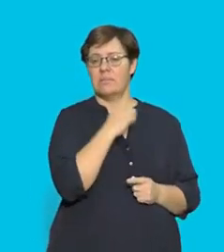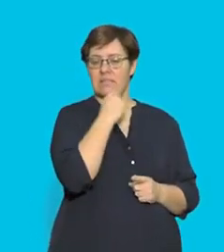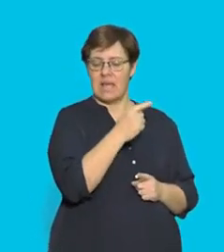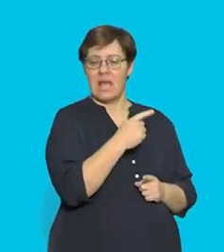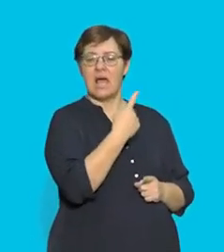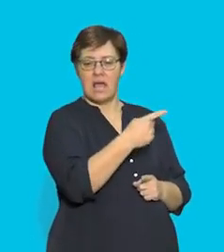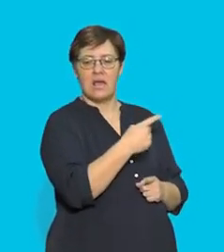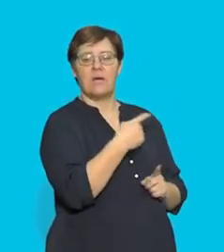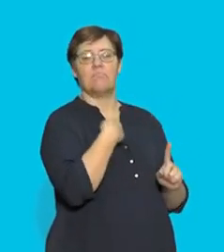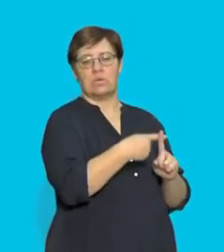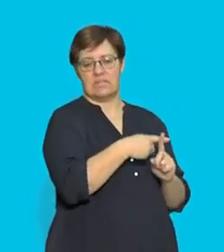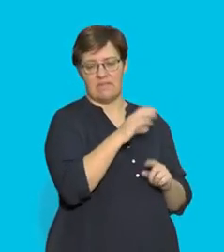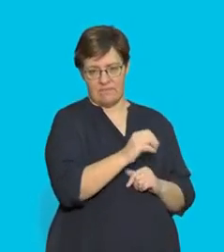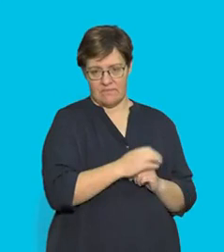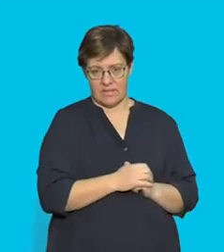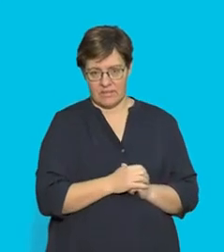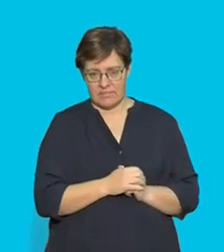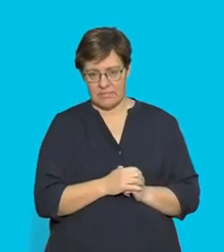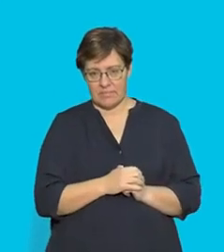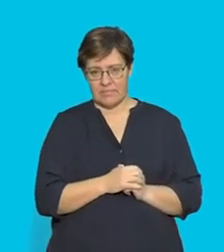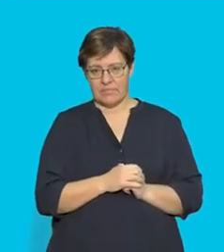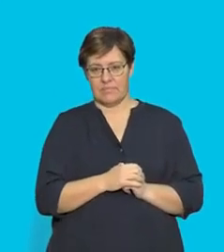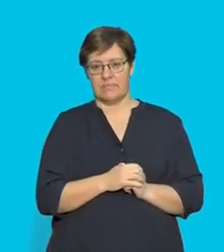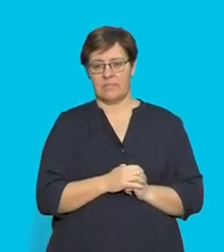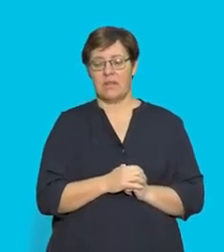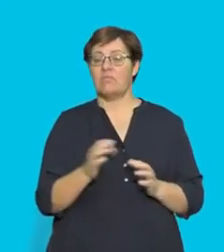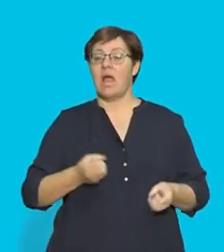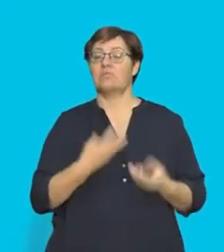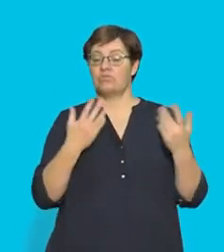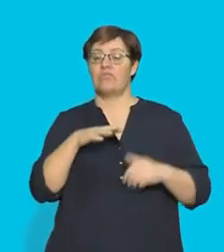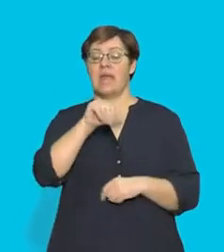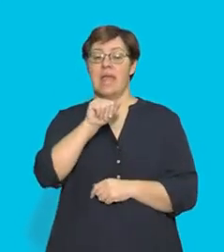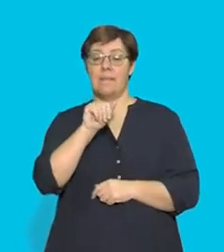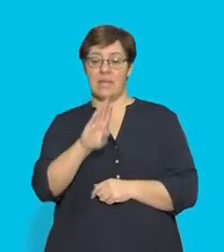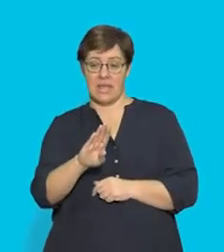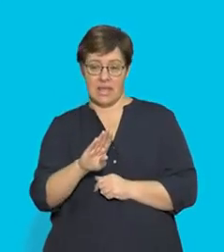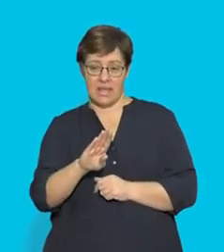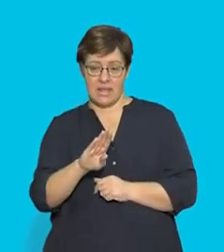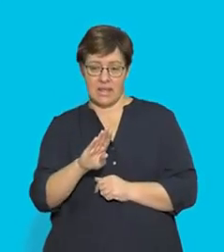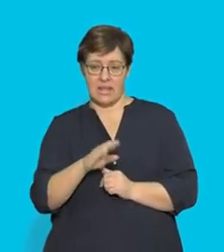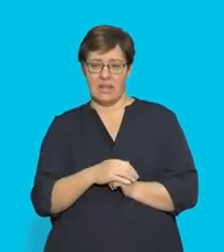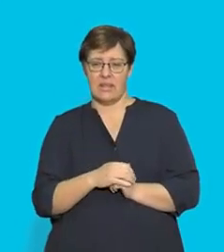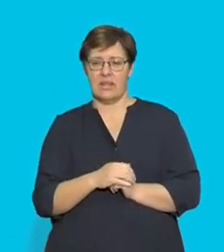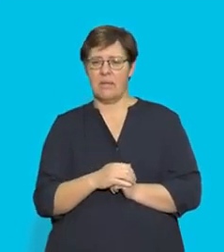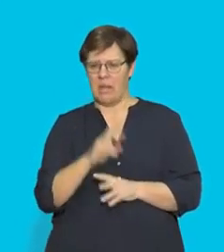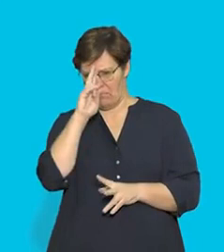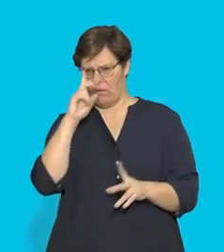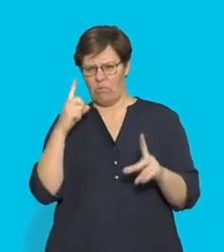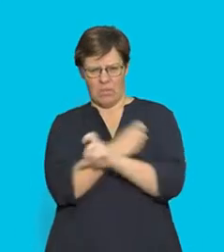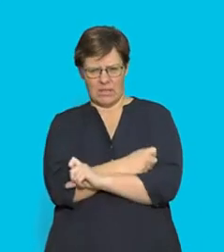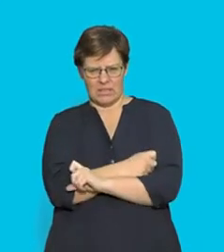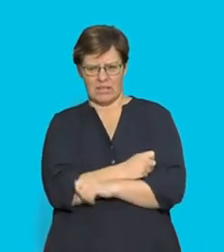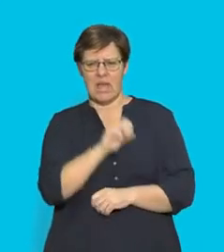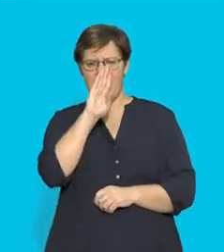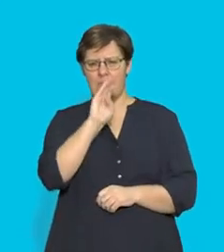check the sign, and the sign is positive. Okay, so now we have an expression for AB that looks kind of complicated. AB